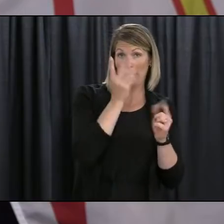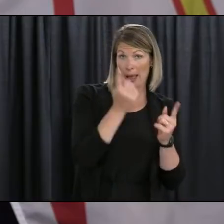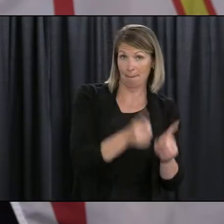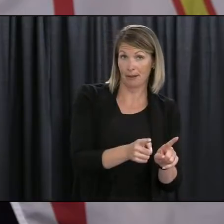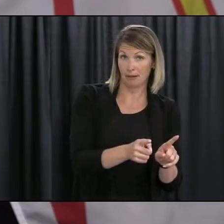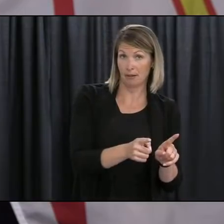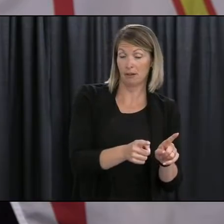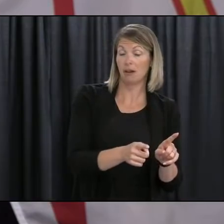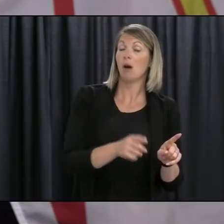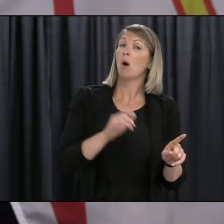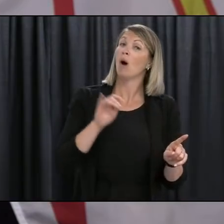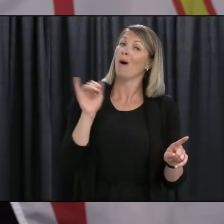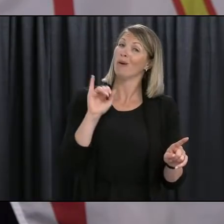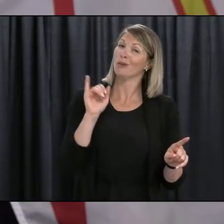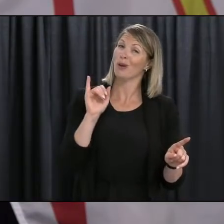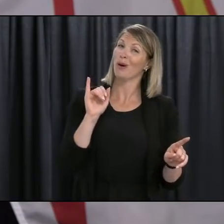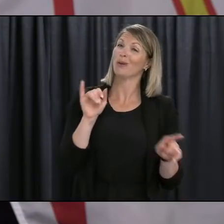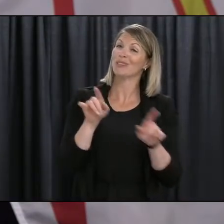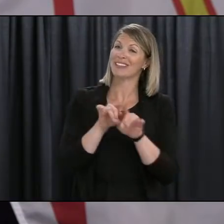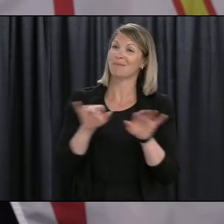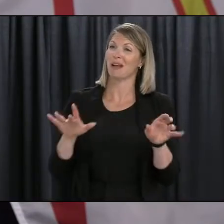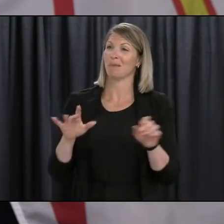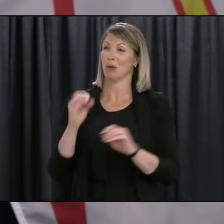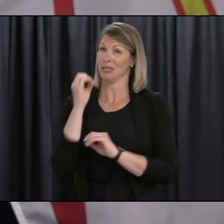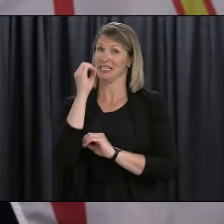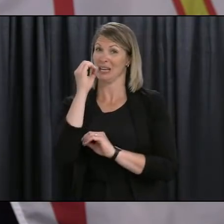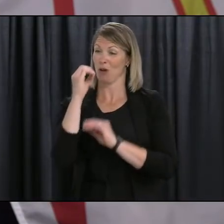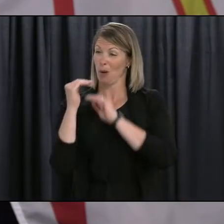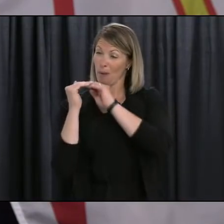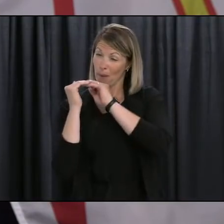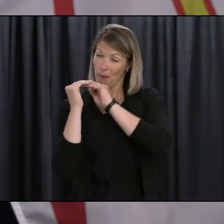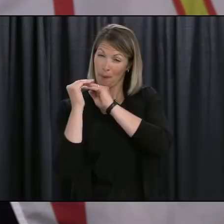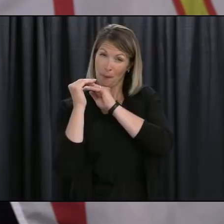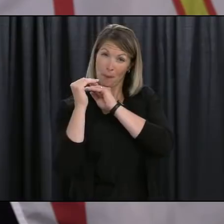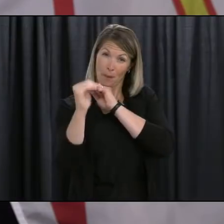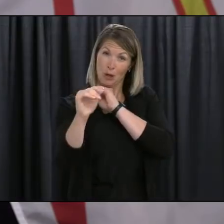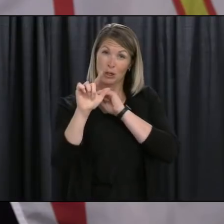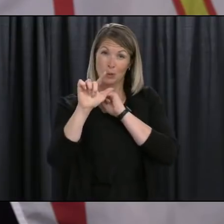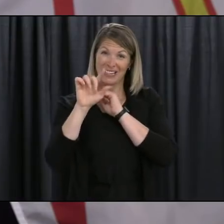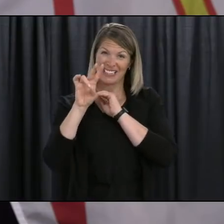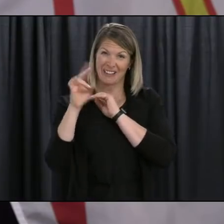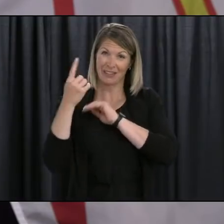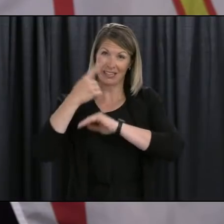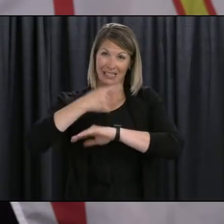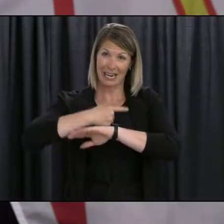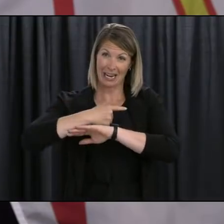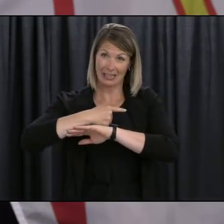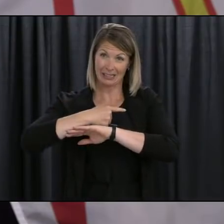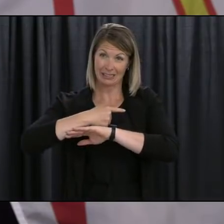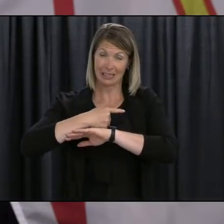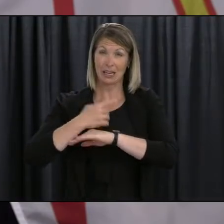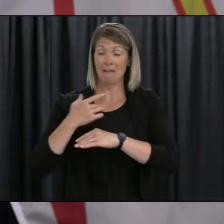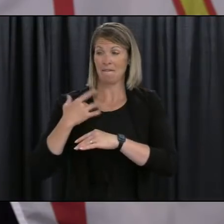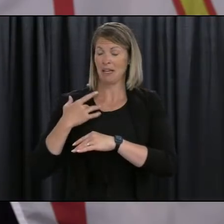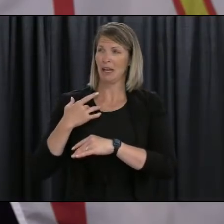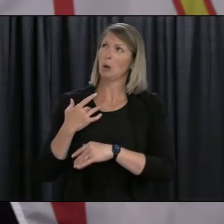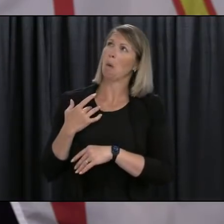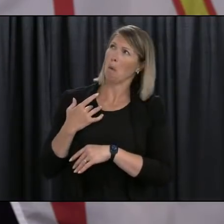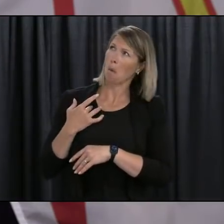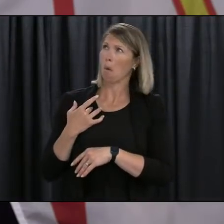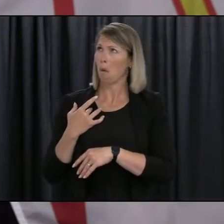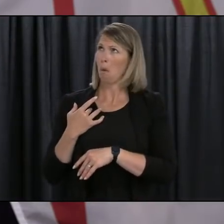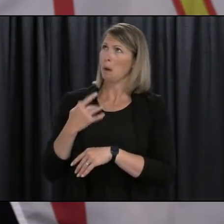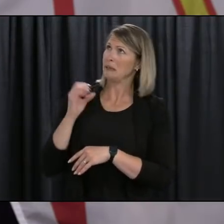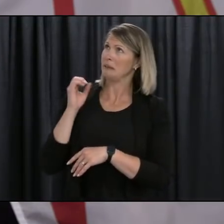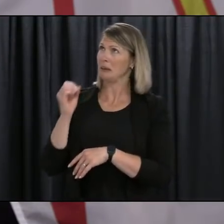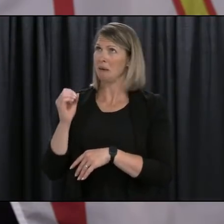cases. I think that people need to be aware and be ready that we are likely going to see cases. We are at